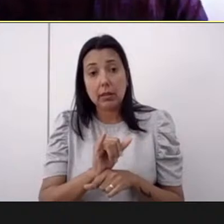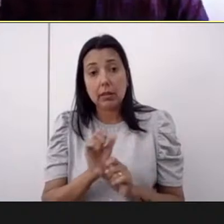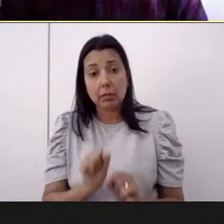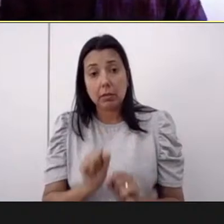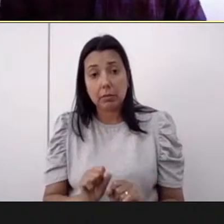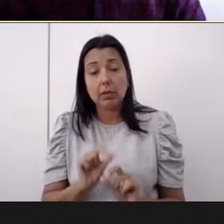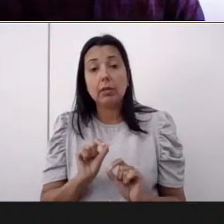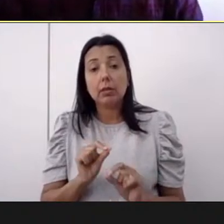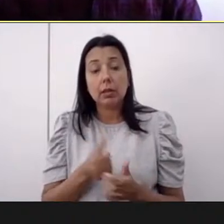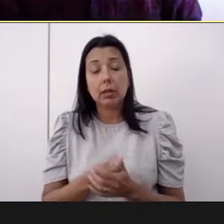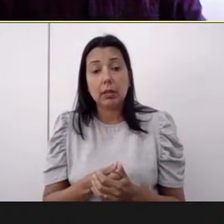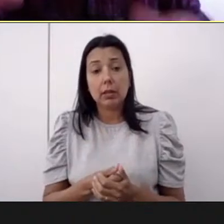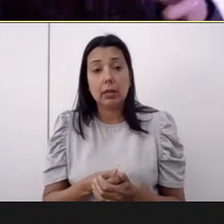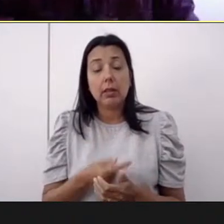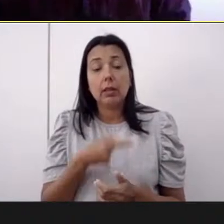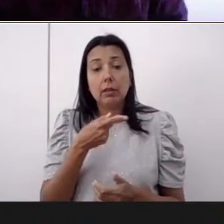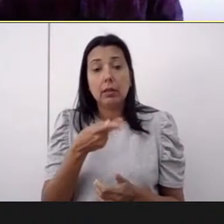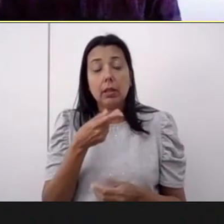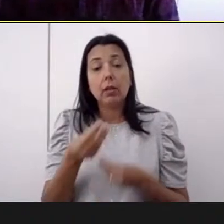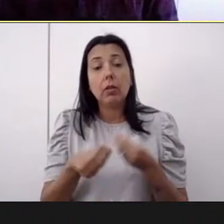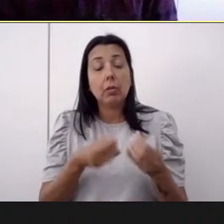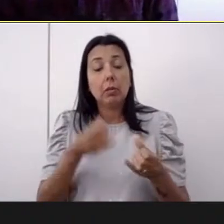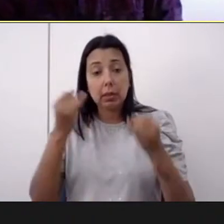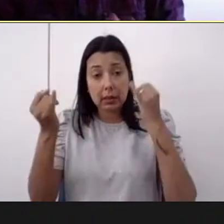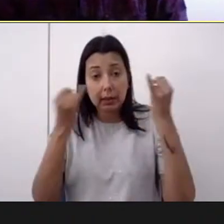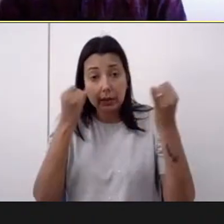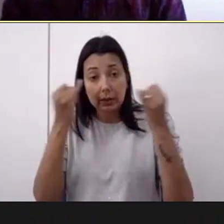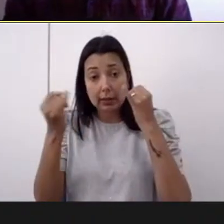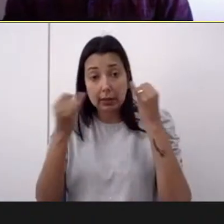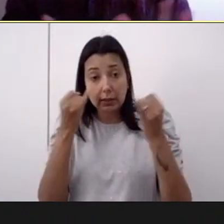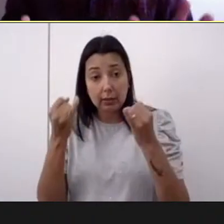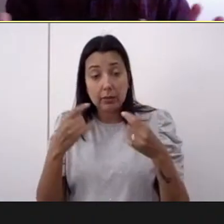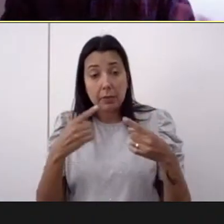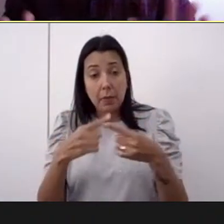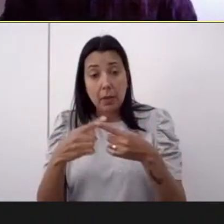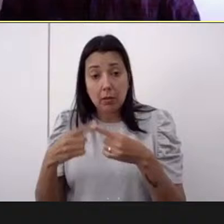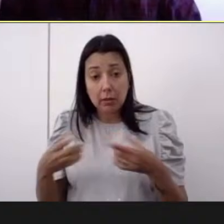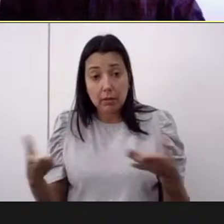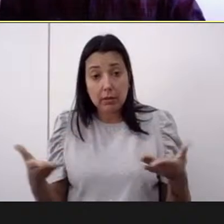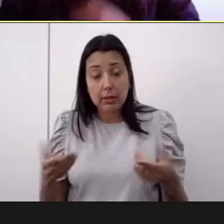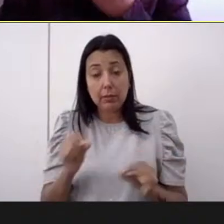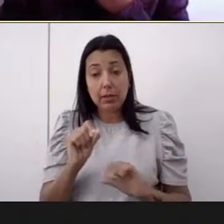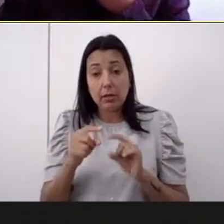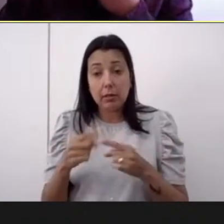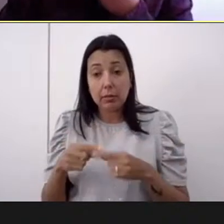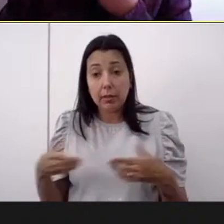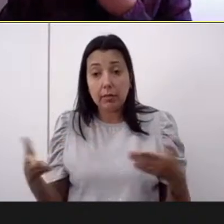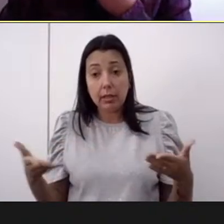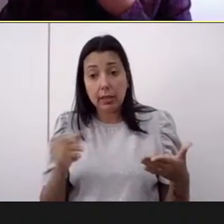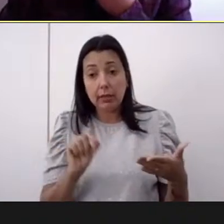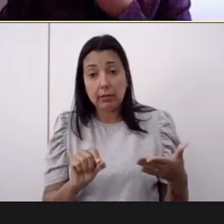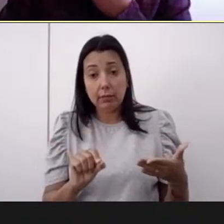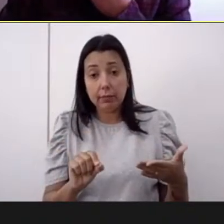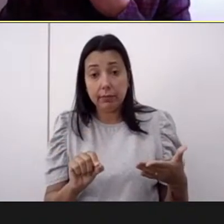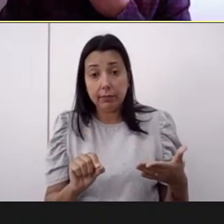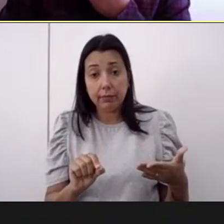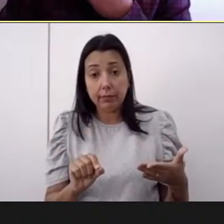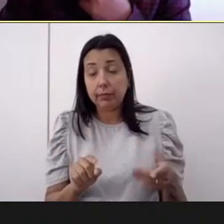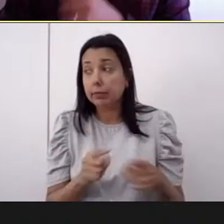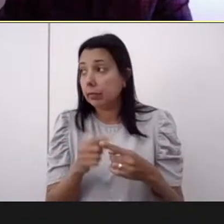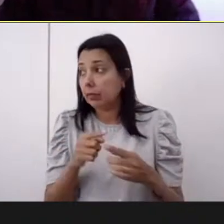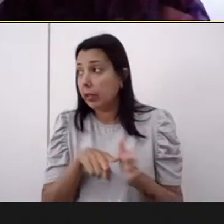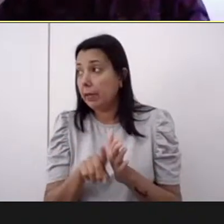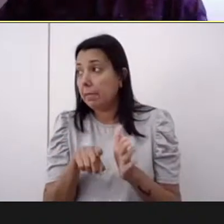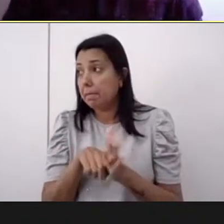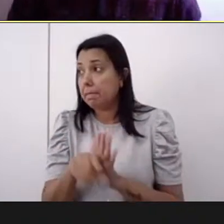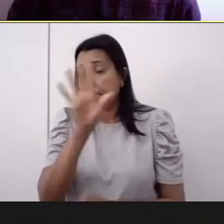into international organizations and so on. So just a general question. I think it would also be